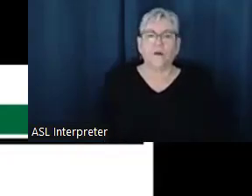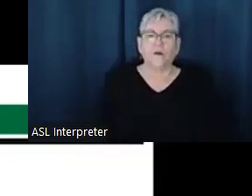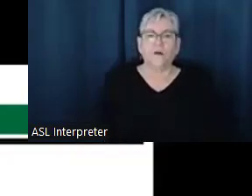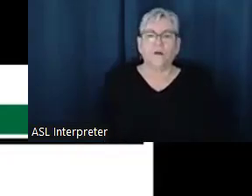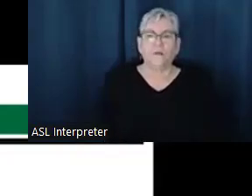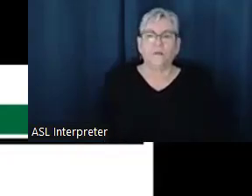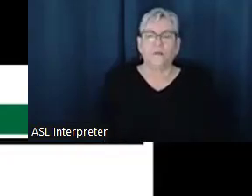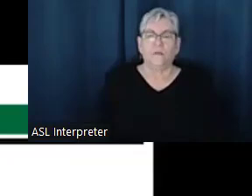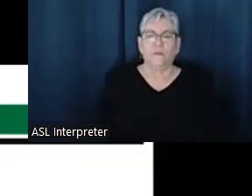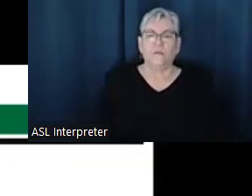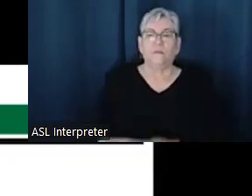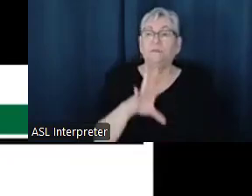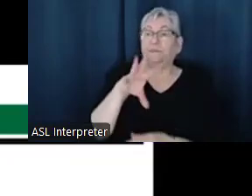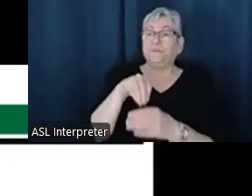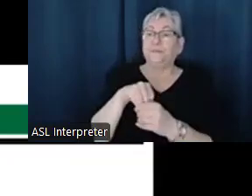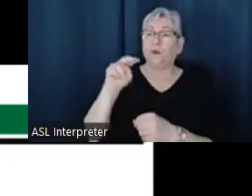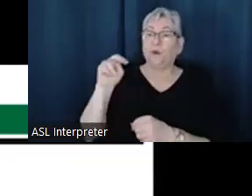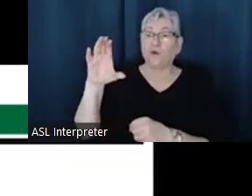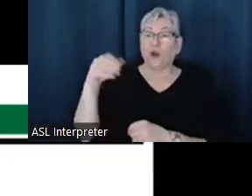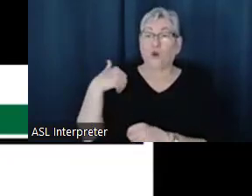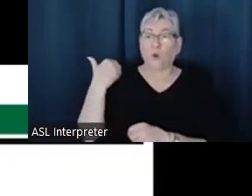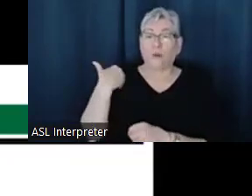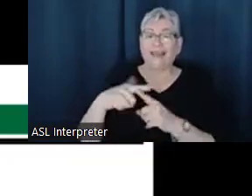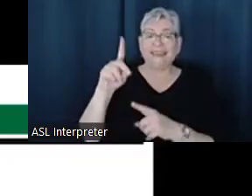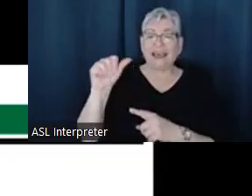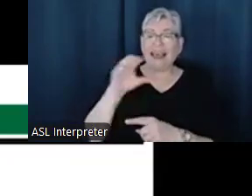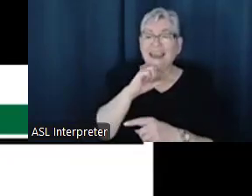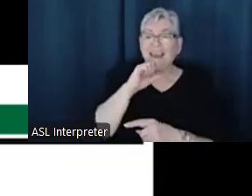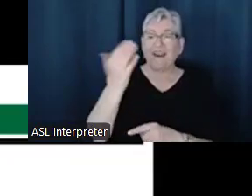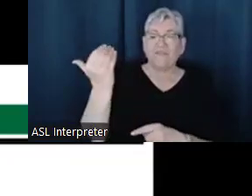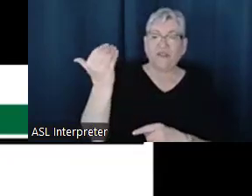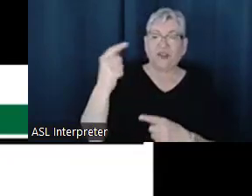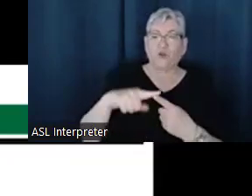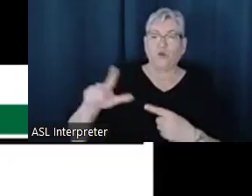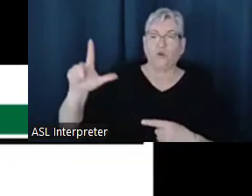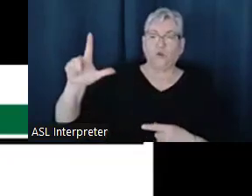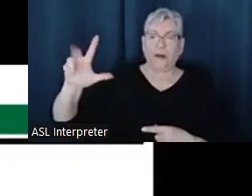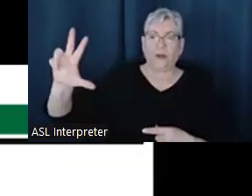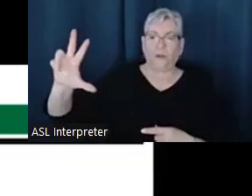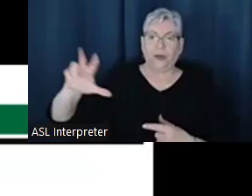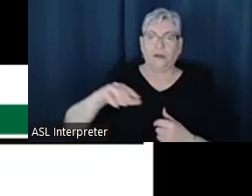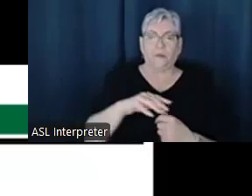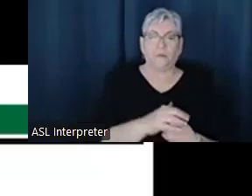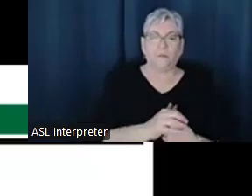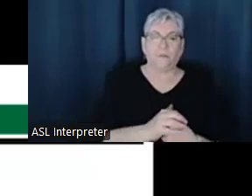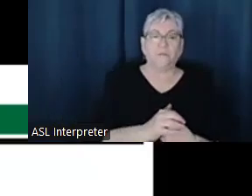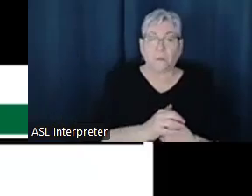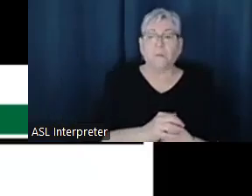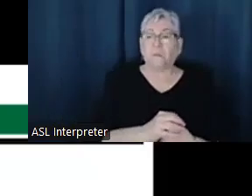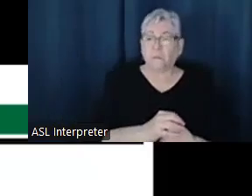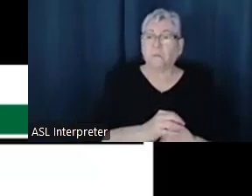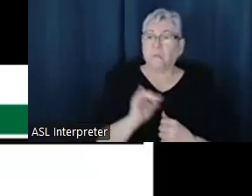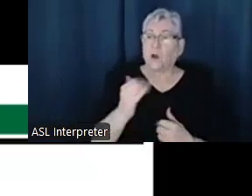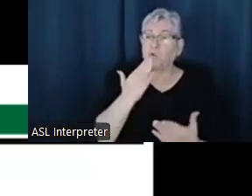Comprised of North Carolina youth and disability ages 15 to 23. 15 to 23. Okay, that's a really great age.